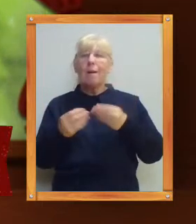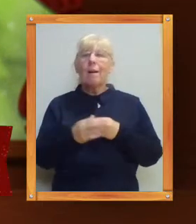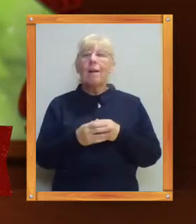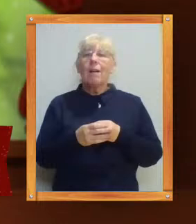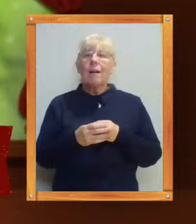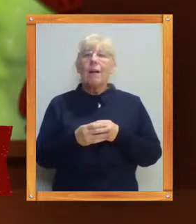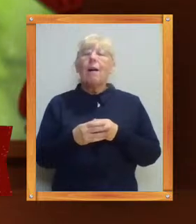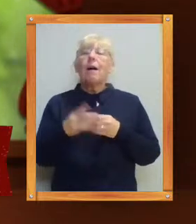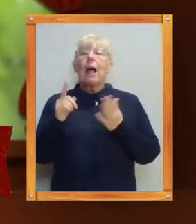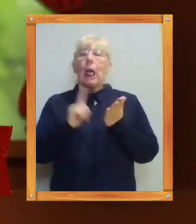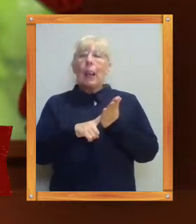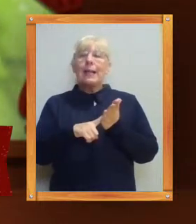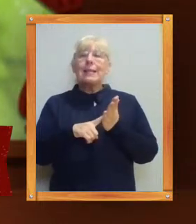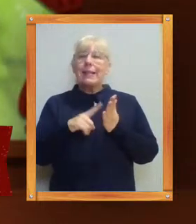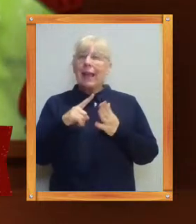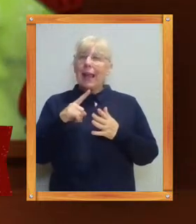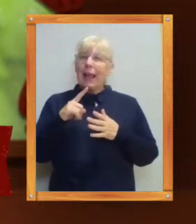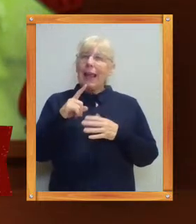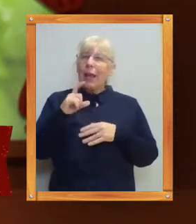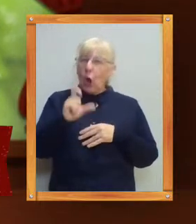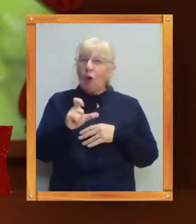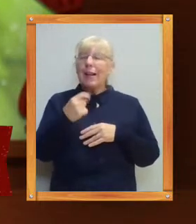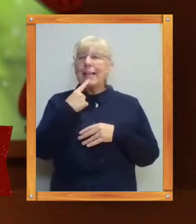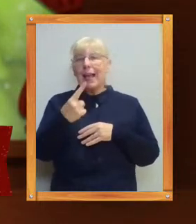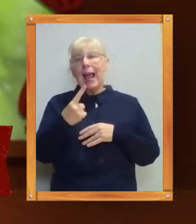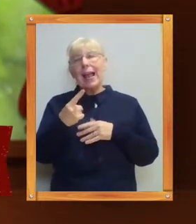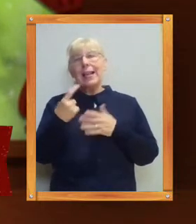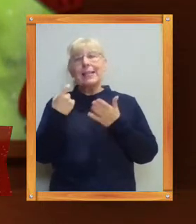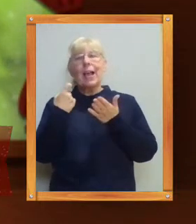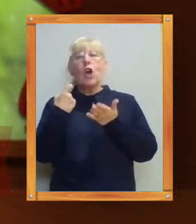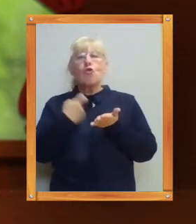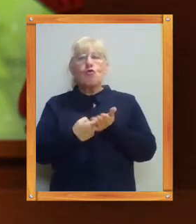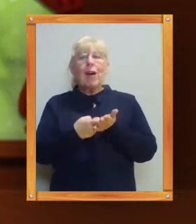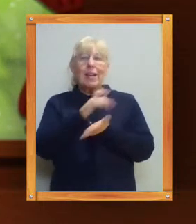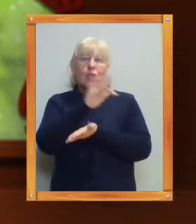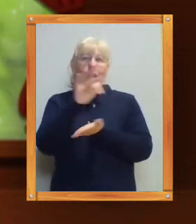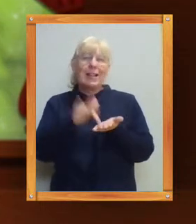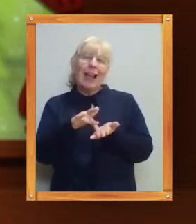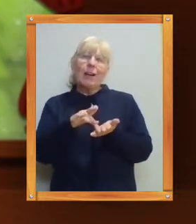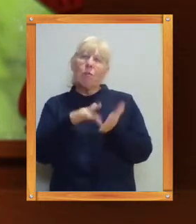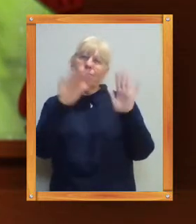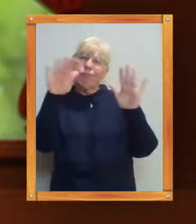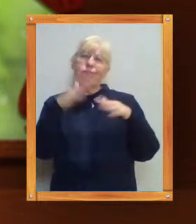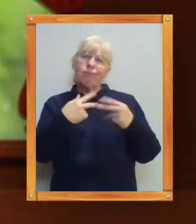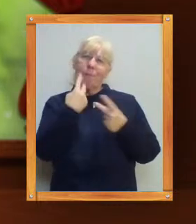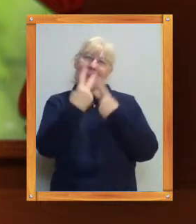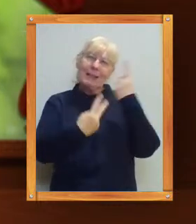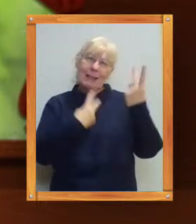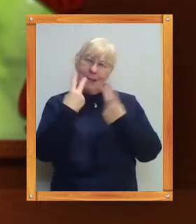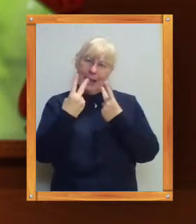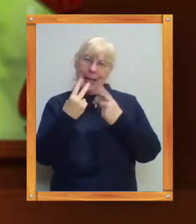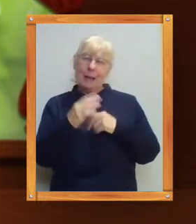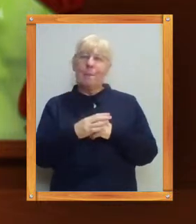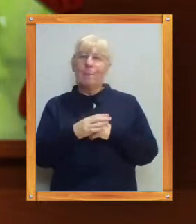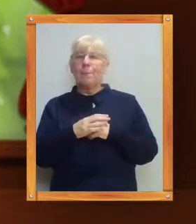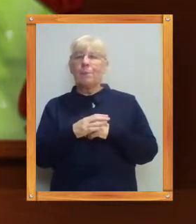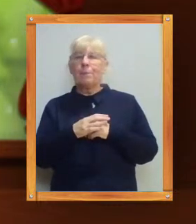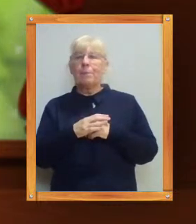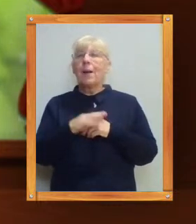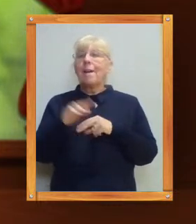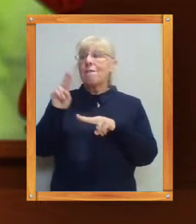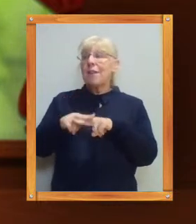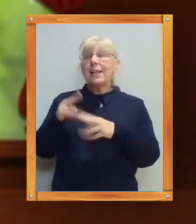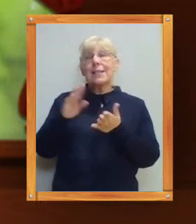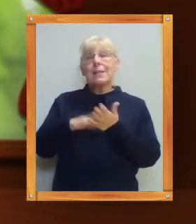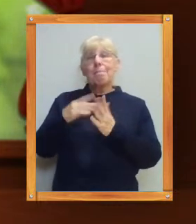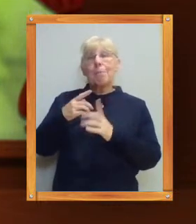Clare Curry, amazing singing from Randalstown Central tonight. Hi to Francis McGurk, a big shout out to you from